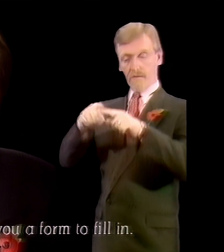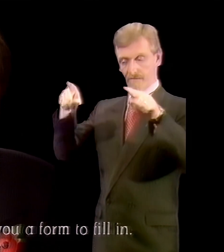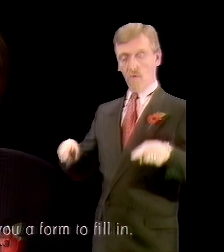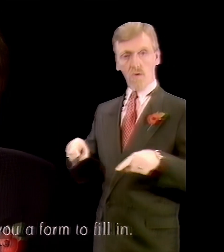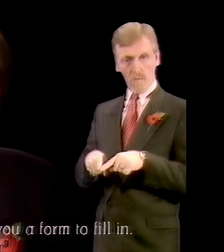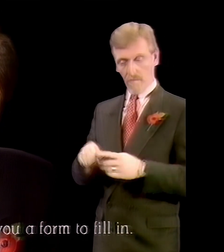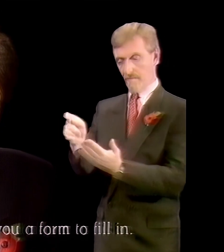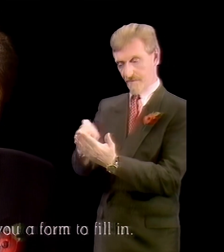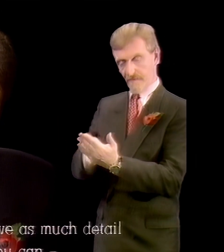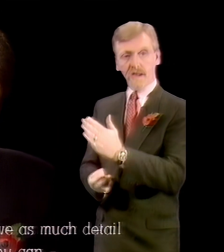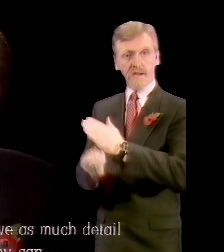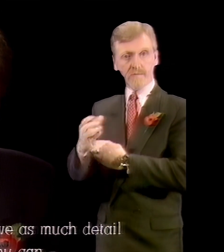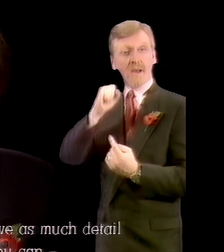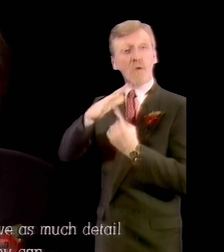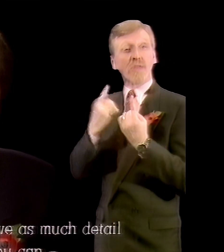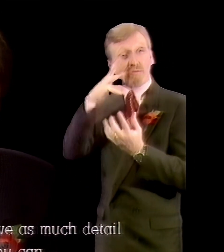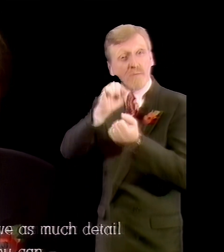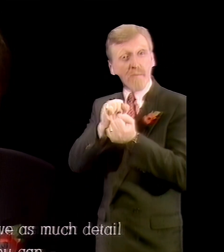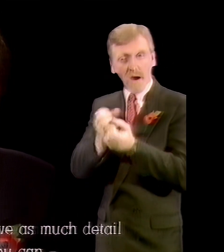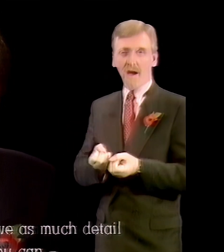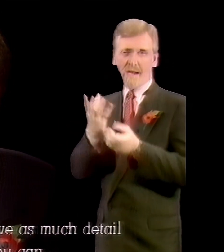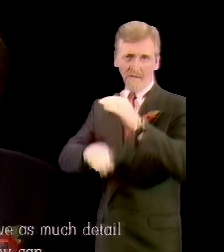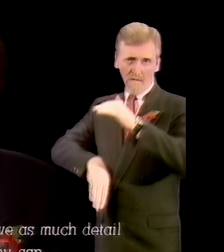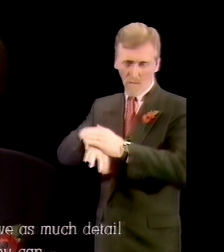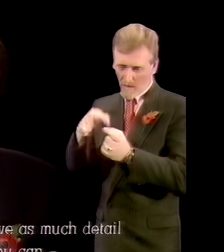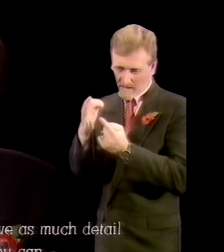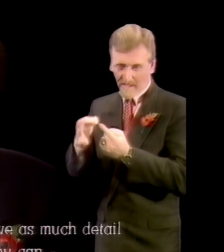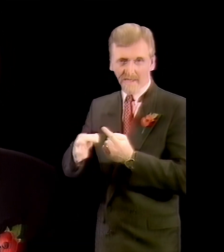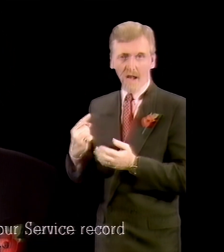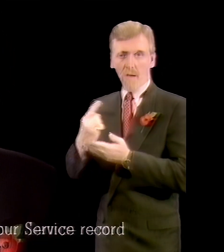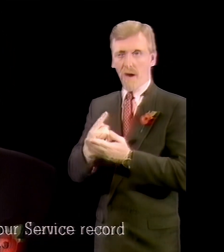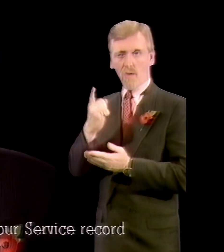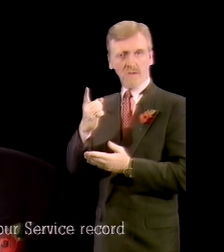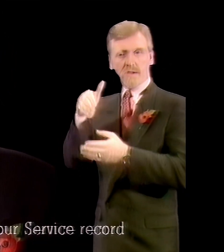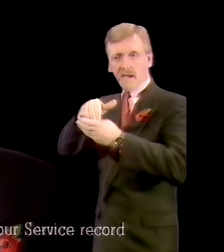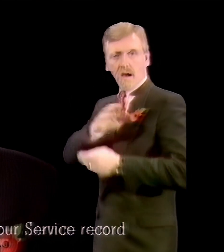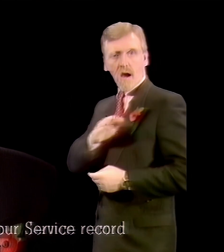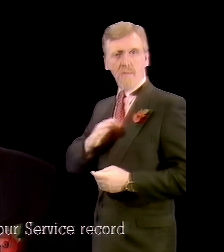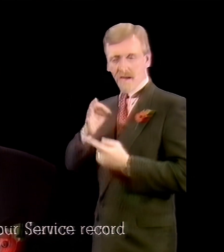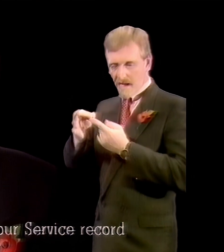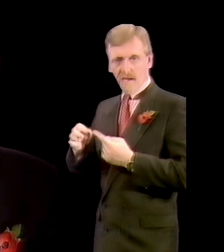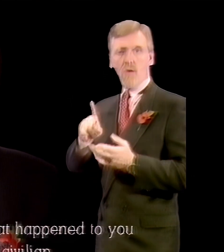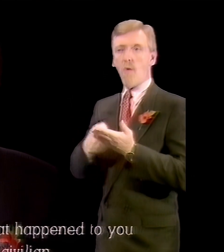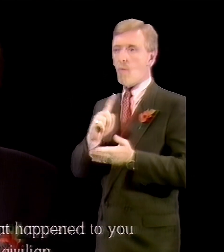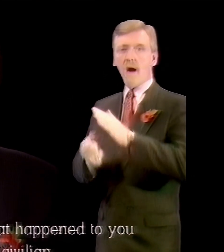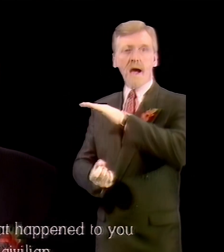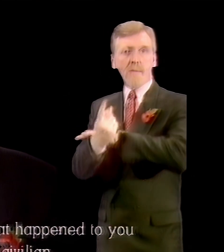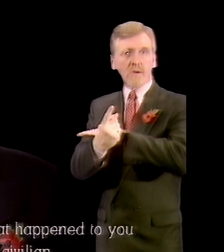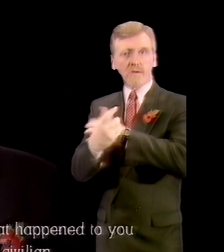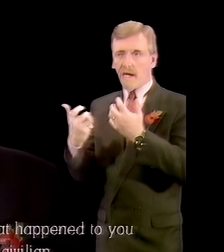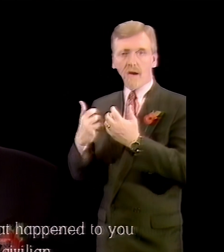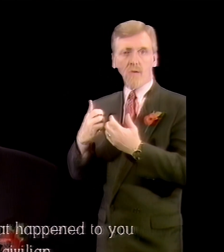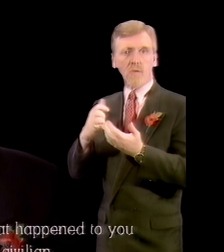have to fill in. The important thing to remember is to give as much detail as you can, either about your service record or about the events that happened to you as a civilian.